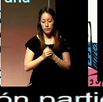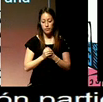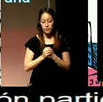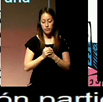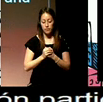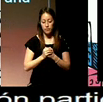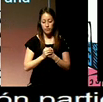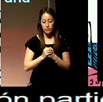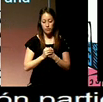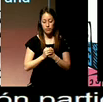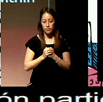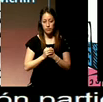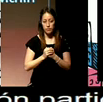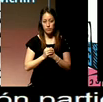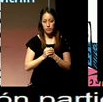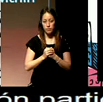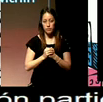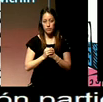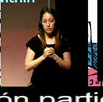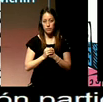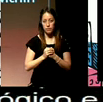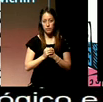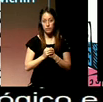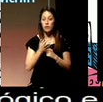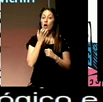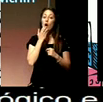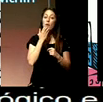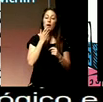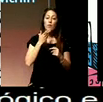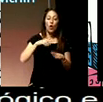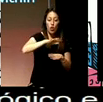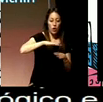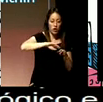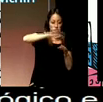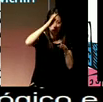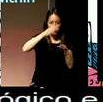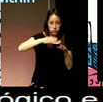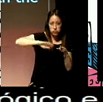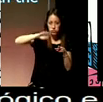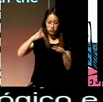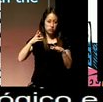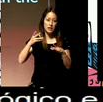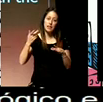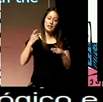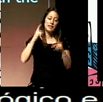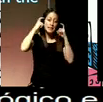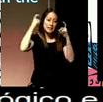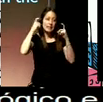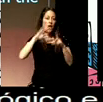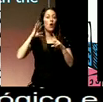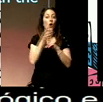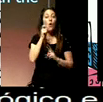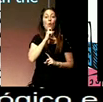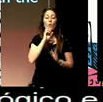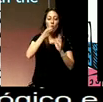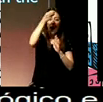hill in stark contrast with the surrounding environment. It can be considered as a landmark since